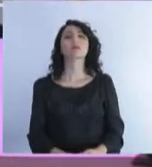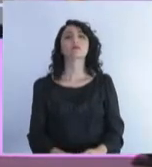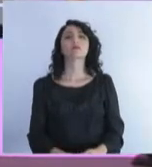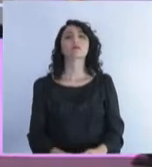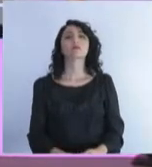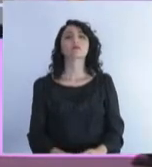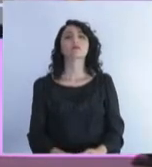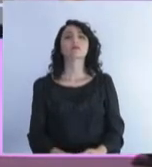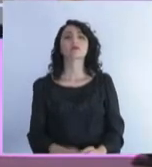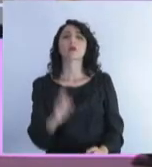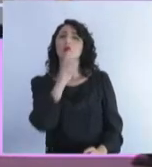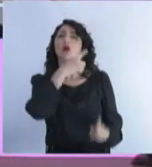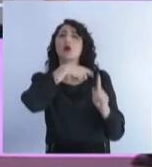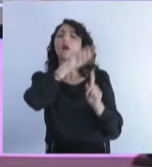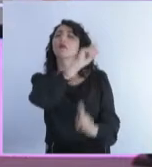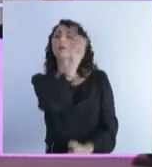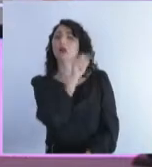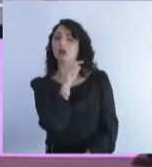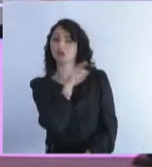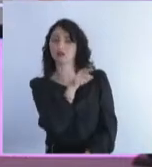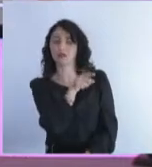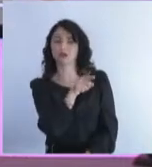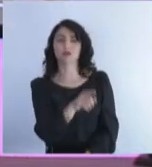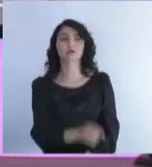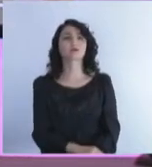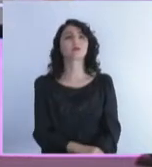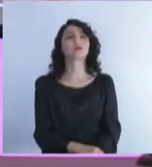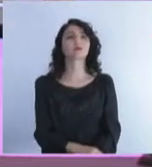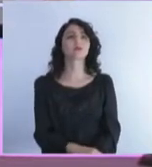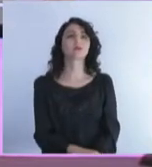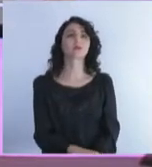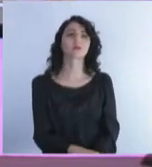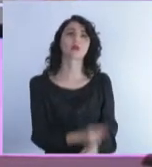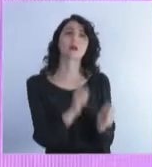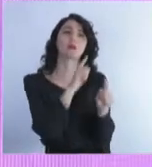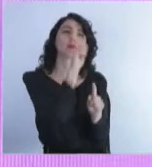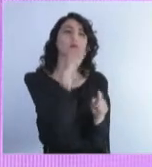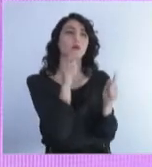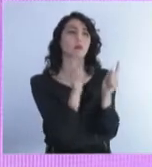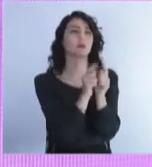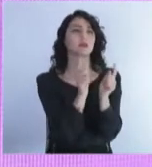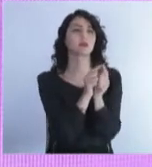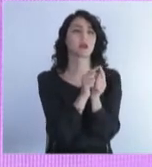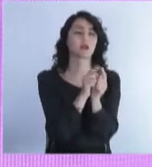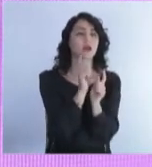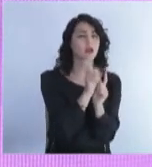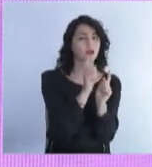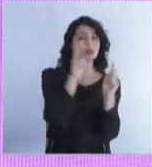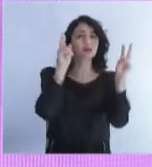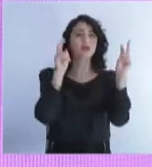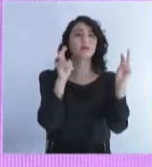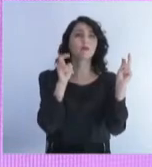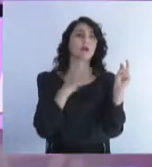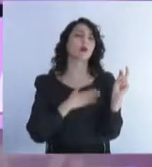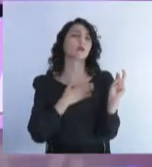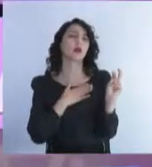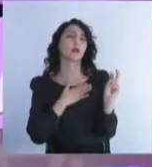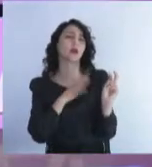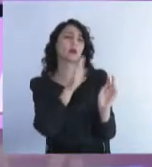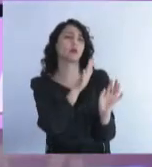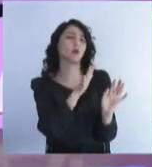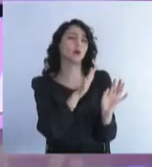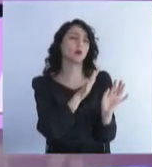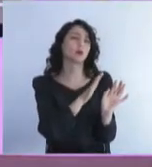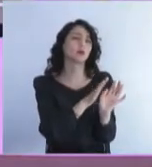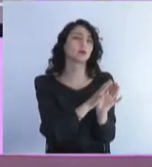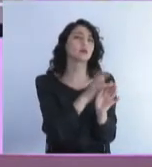another question from a new person. She's in a particular situation. I want you to